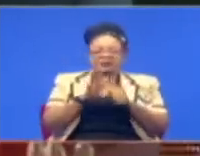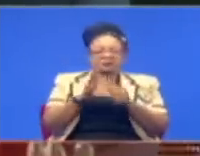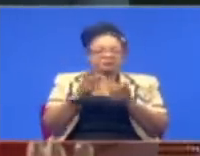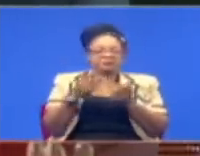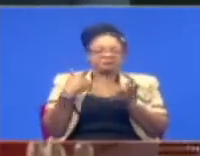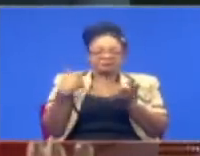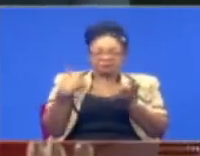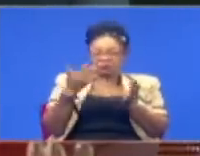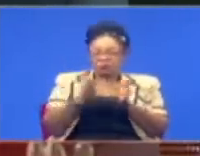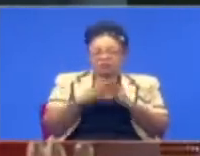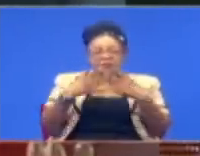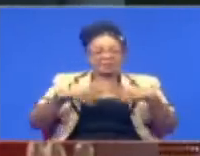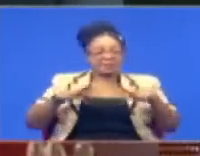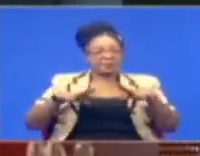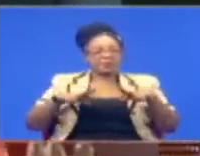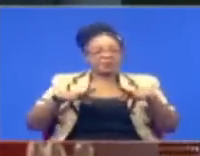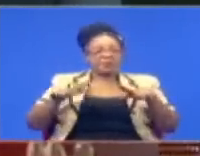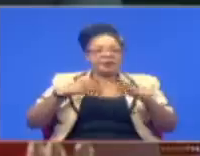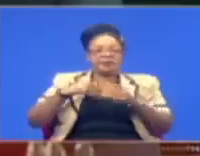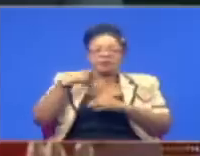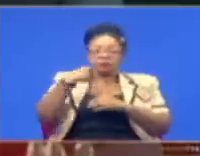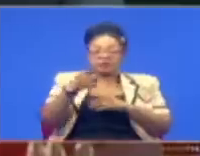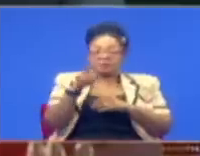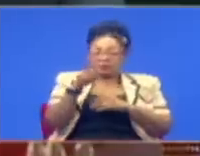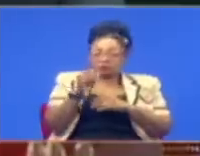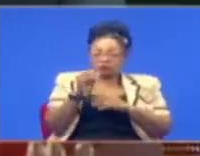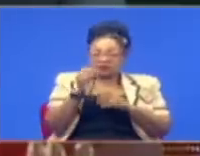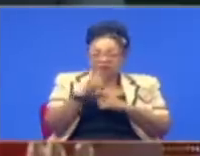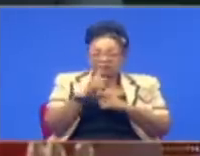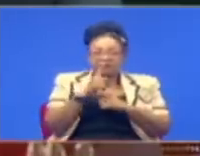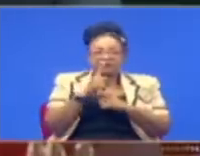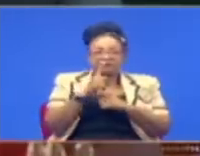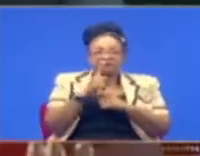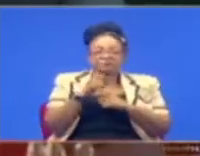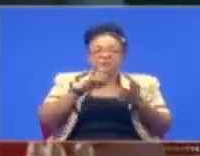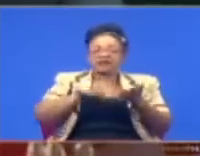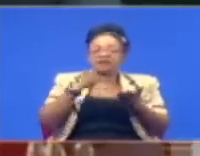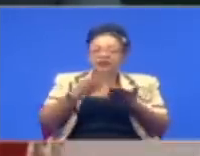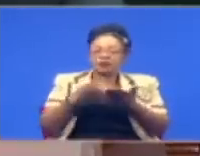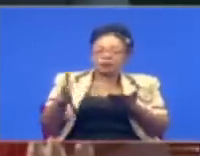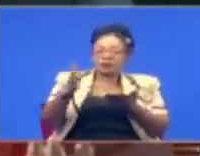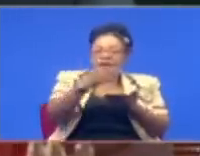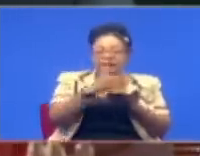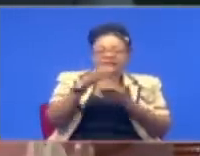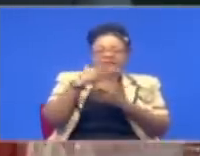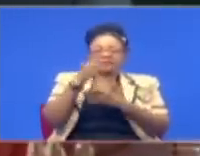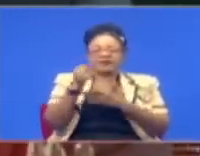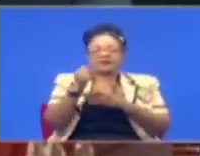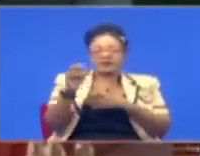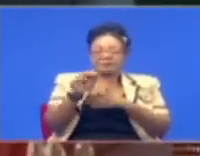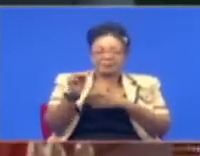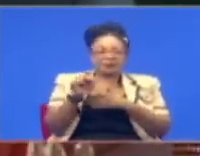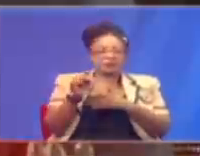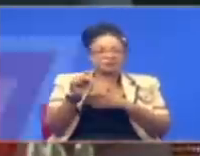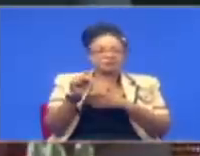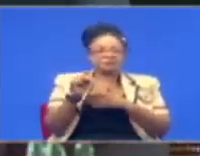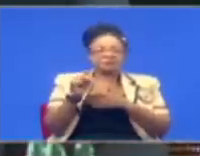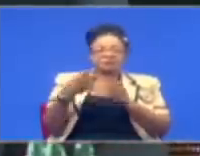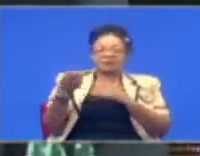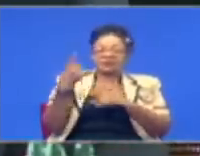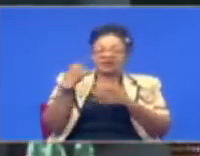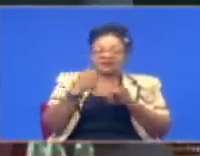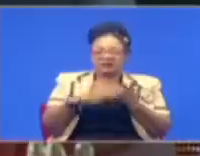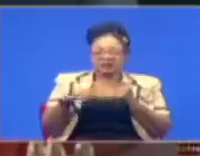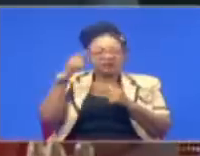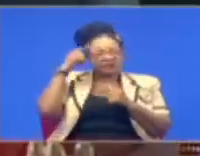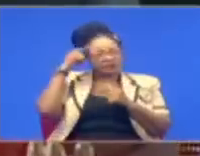with people. And I'll tell them in 2011, the revenue that we collected is 500 million. Last year, I think it